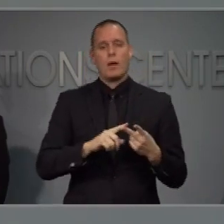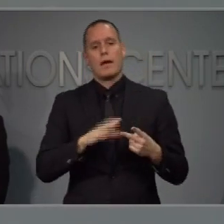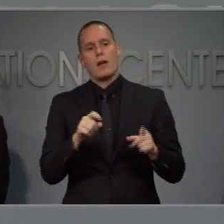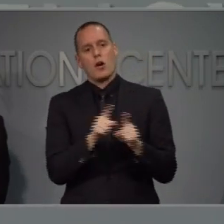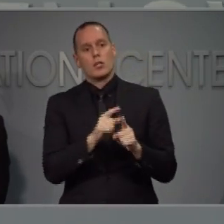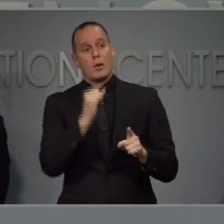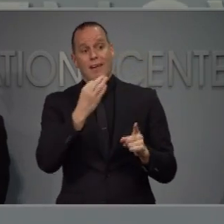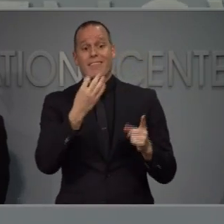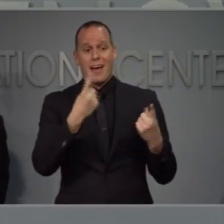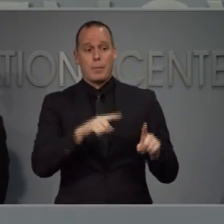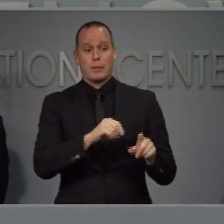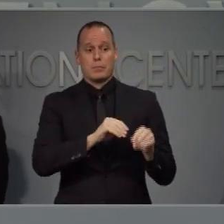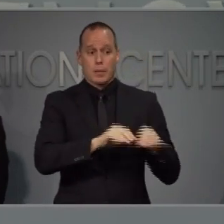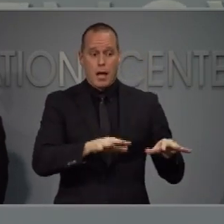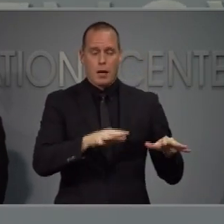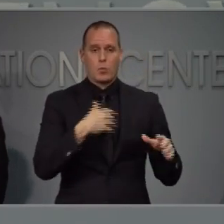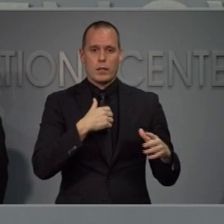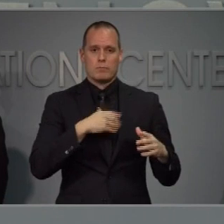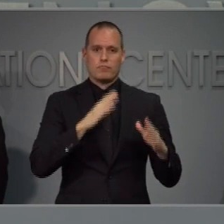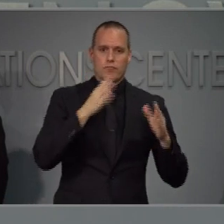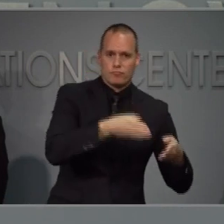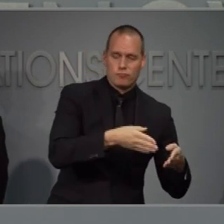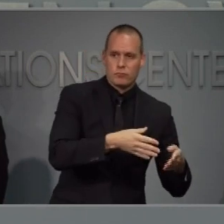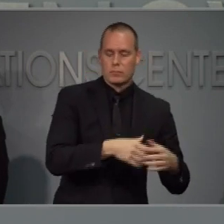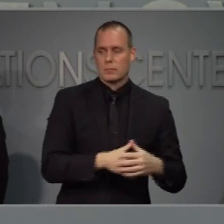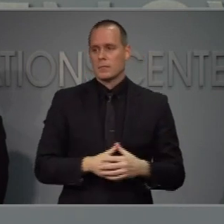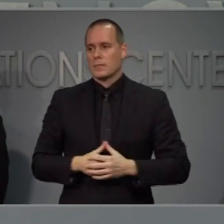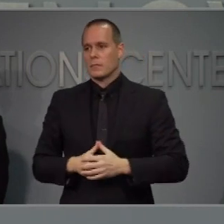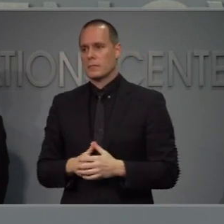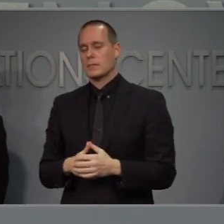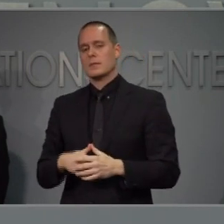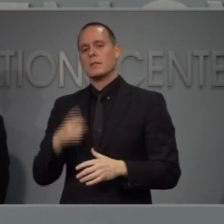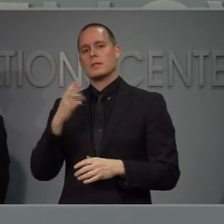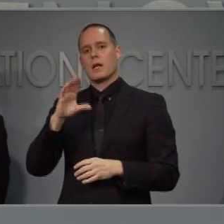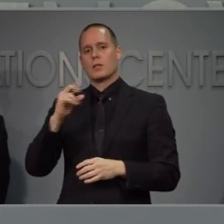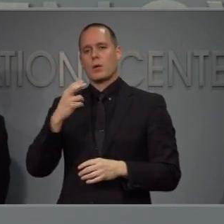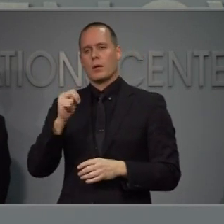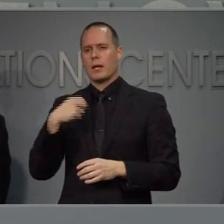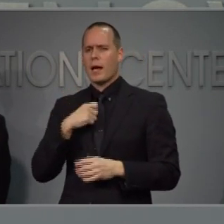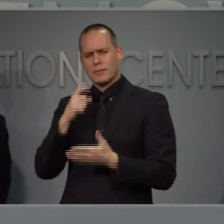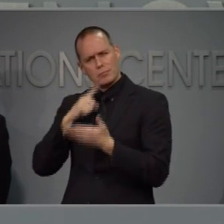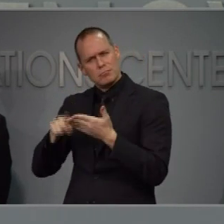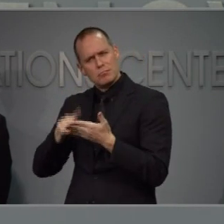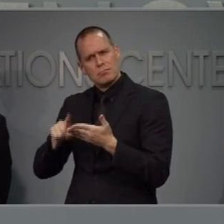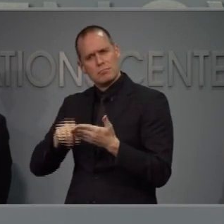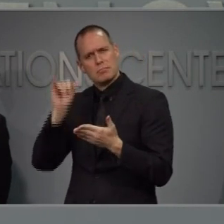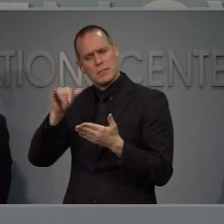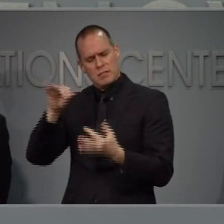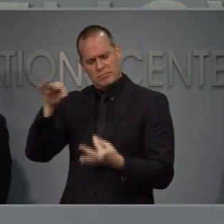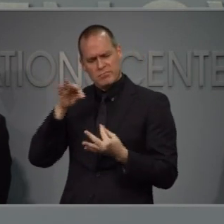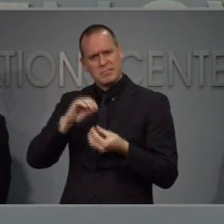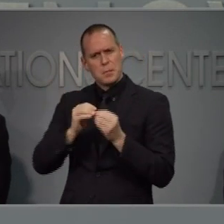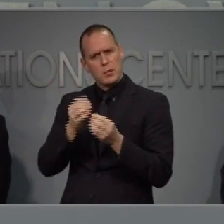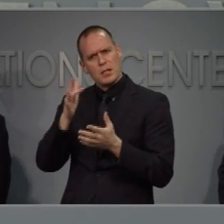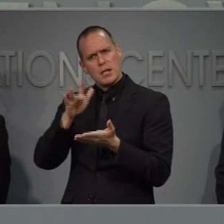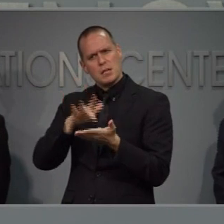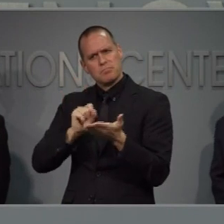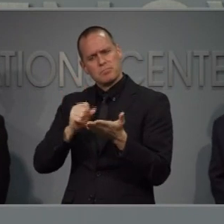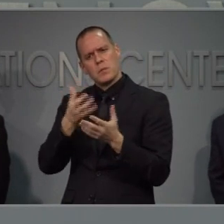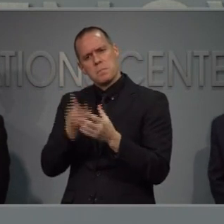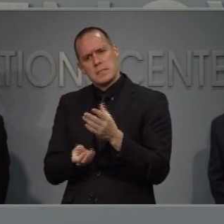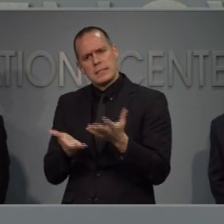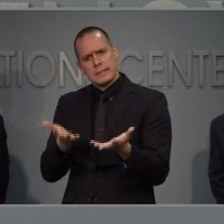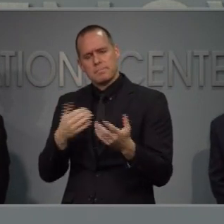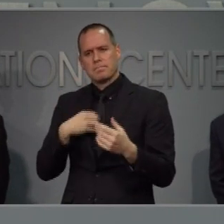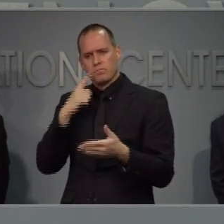Sure. Thank you for that. I'd have to go back to our team, and so we'll follow up with you directly on Harnett County and any of the outbreak situation. And we are